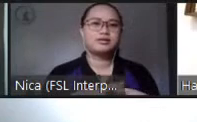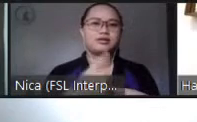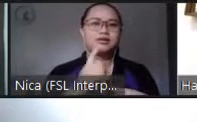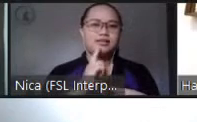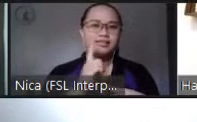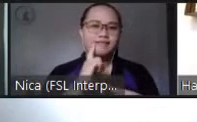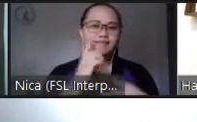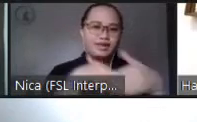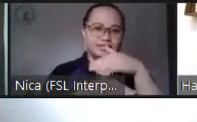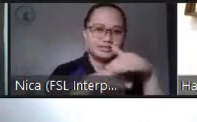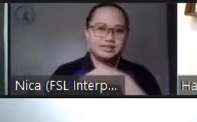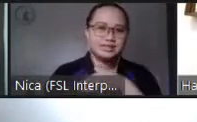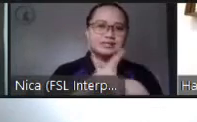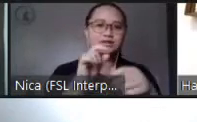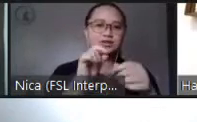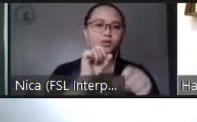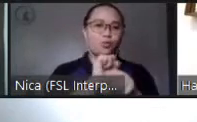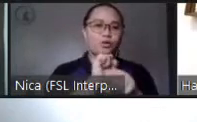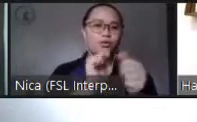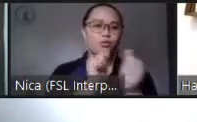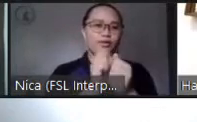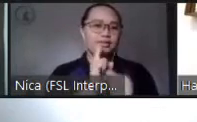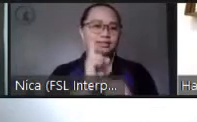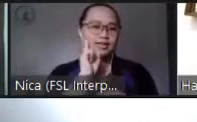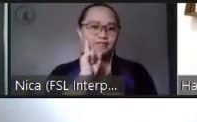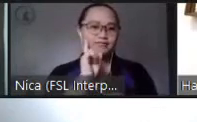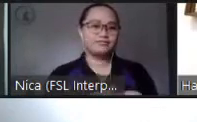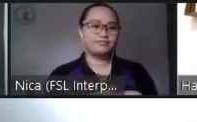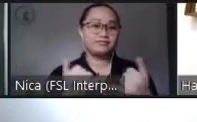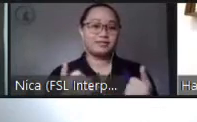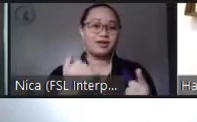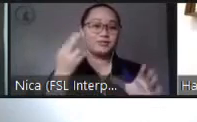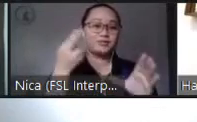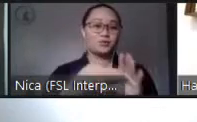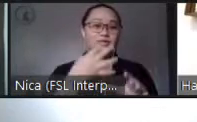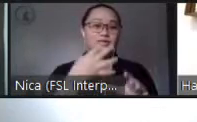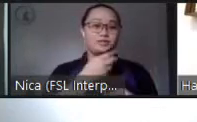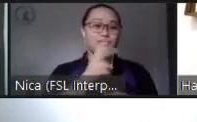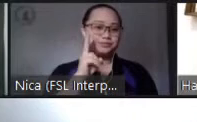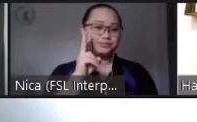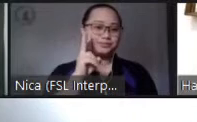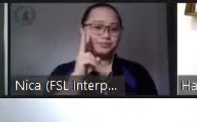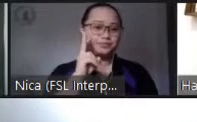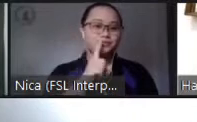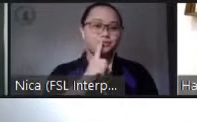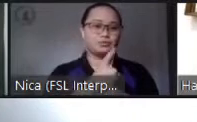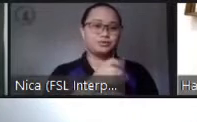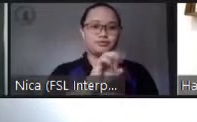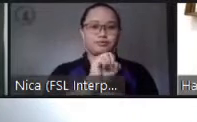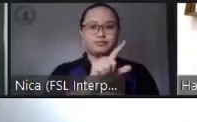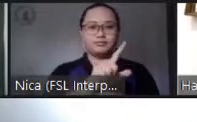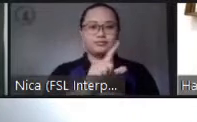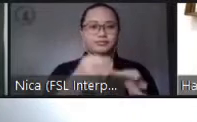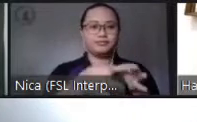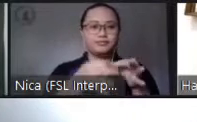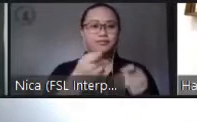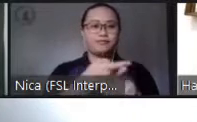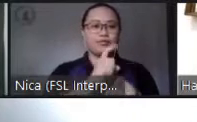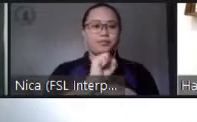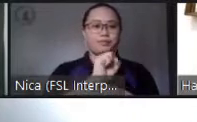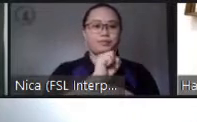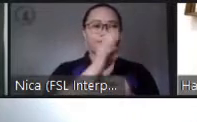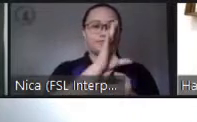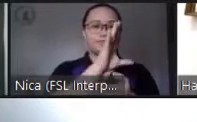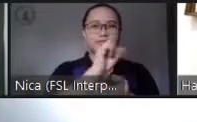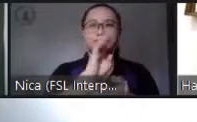and working with the deaf. We are also joined today by Ms. Nika Kamba, an FSL interpreter from the De La Salle College of Saint